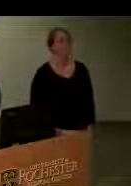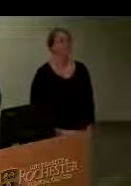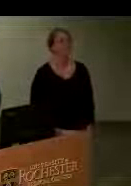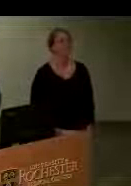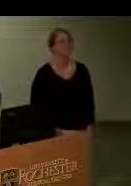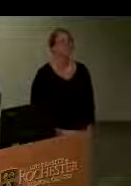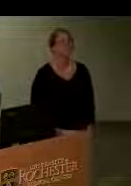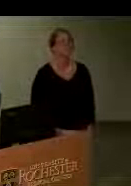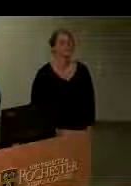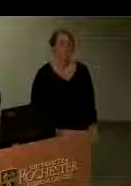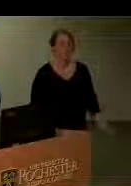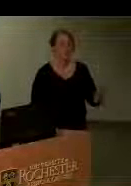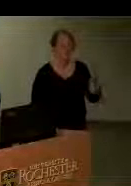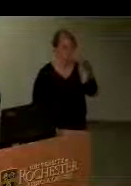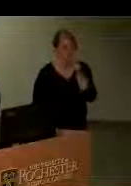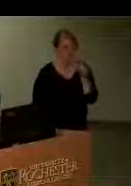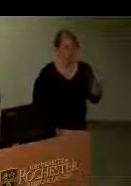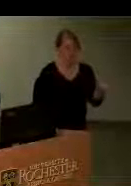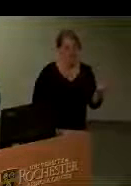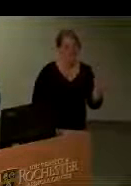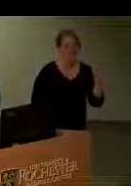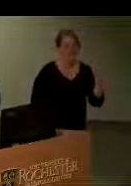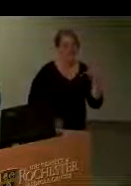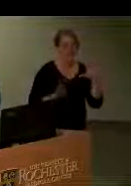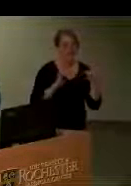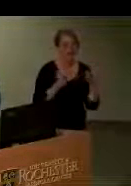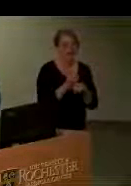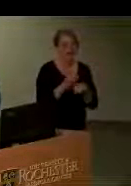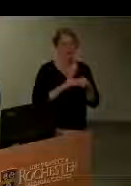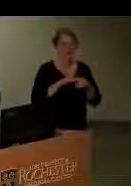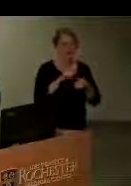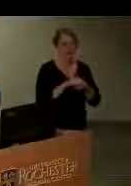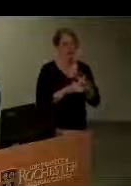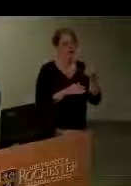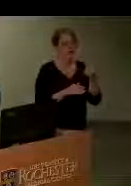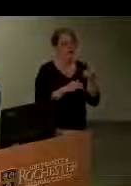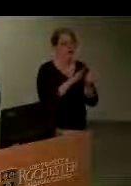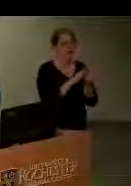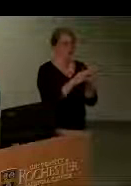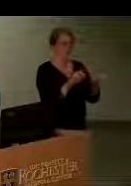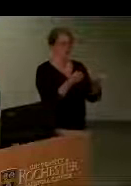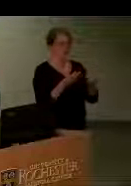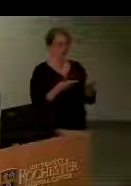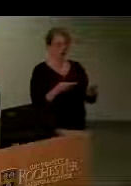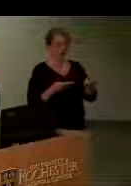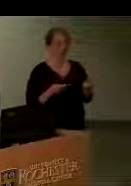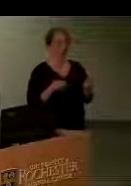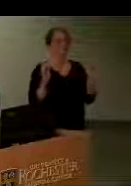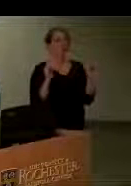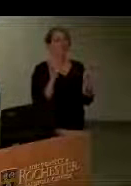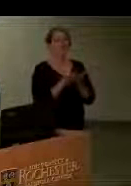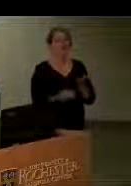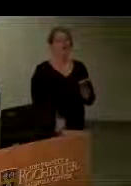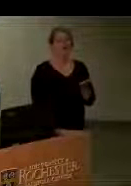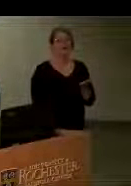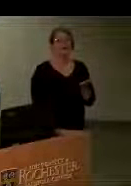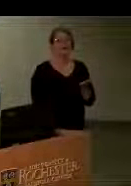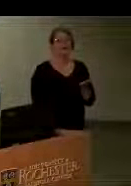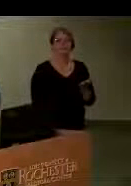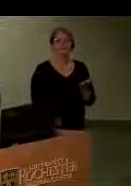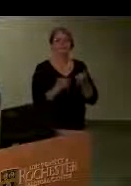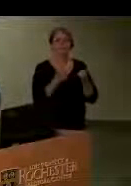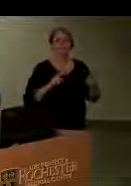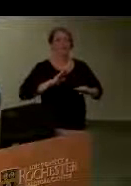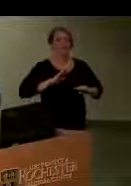By the way, when the first class got to step 1 and we got the scores back, nobody failed. That was the biggest